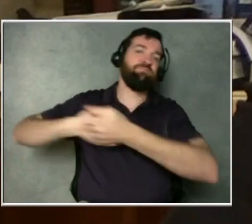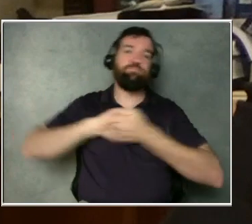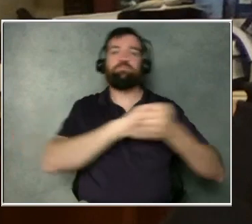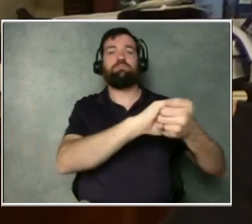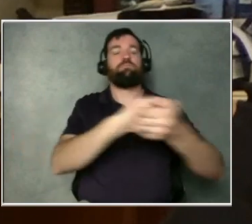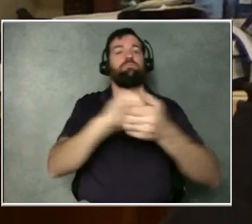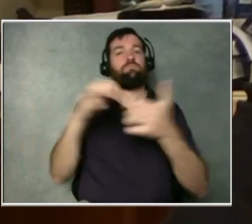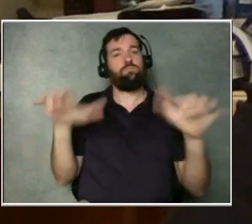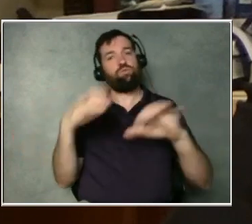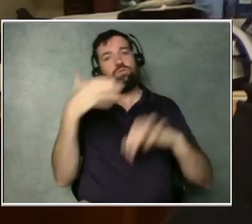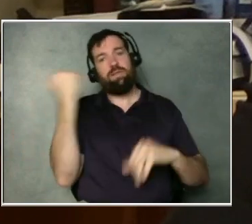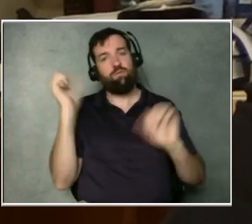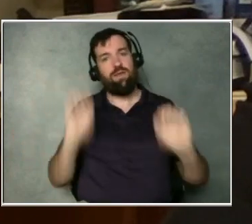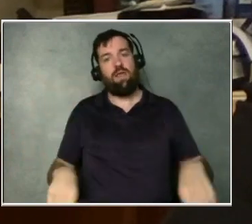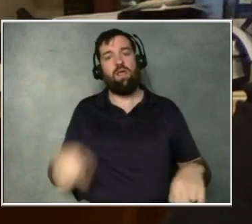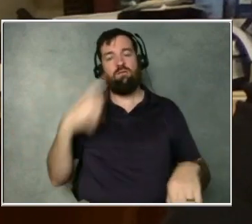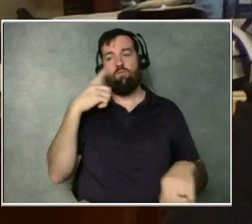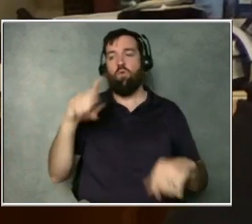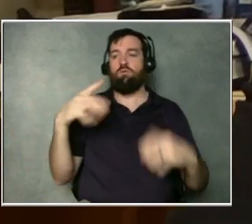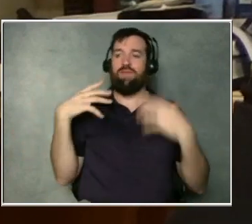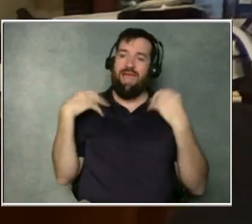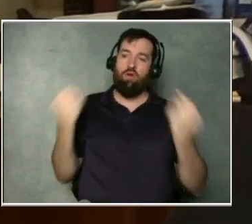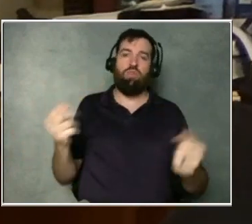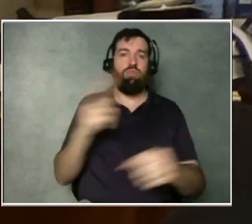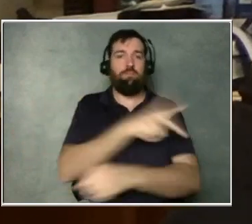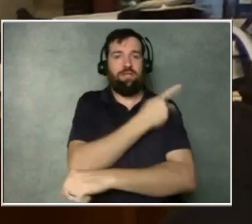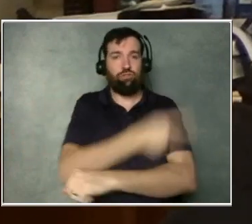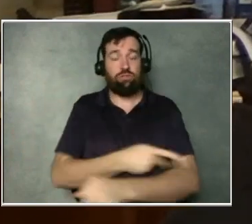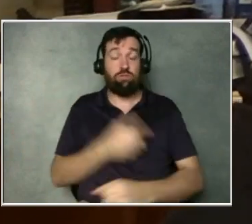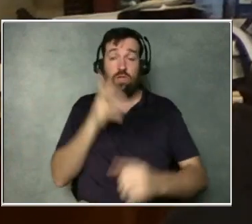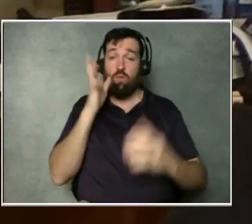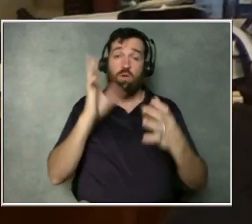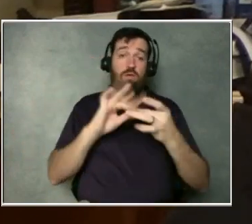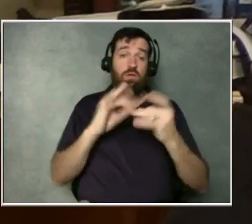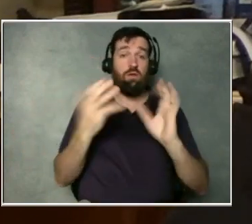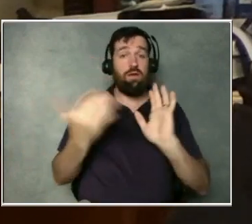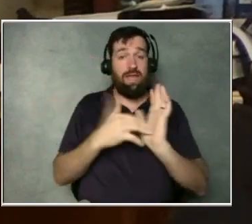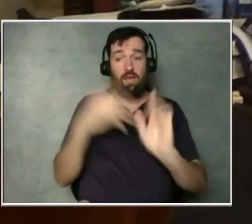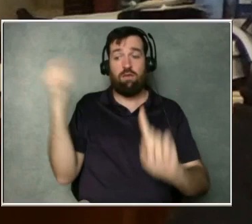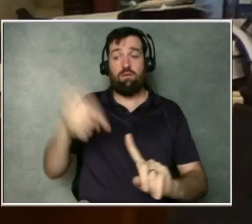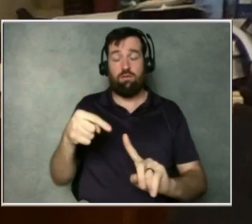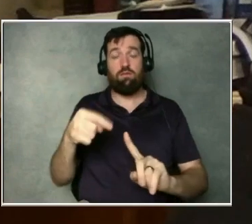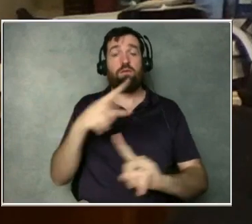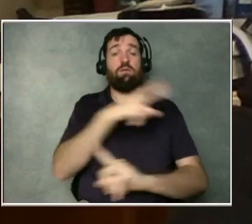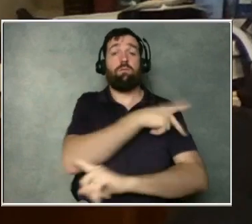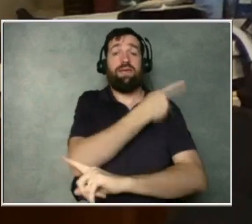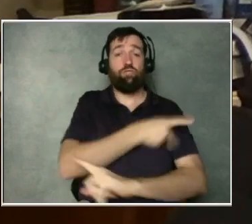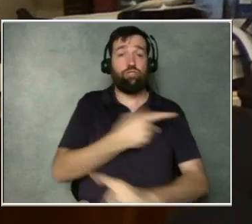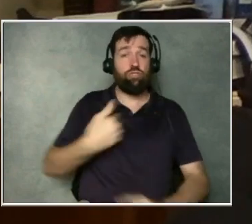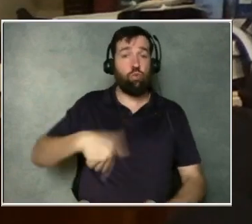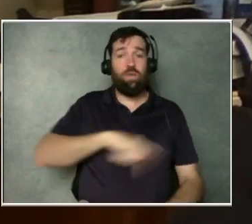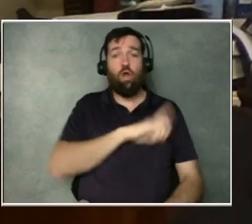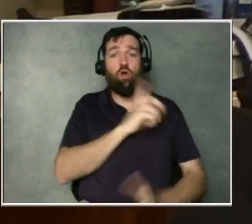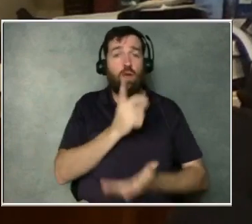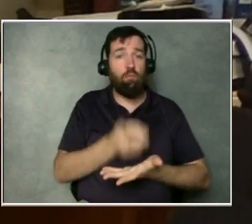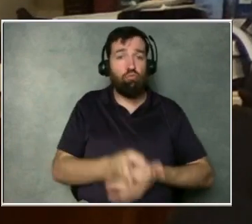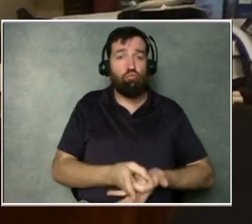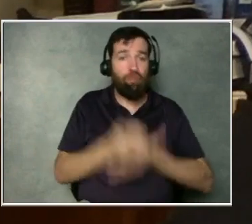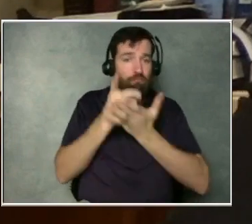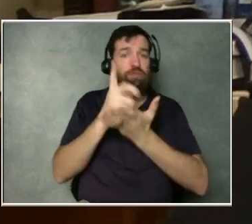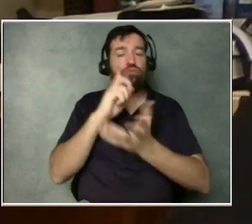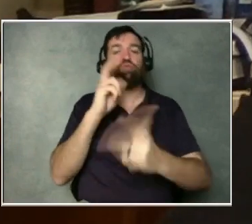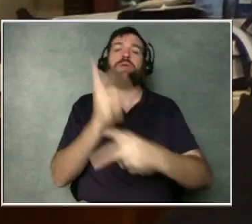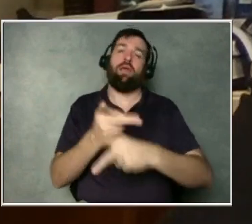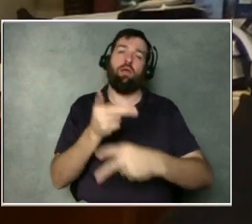best we can for the health of the patients. And I'm going to say this deliberately this way: the patients we are privileged to care